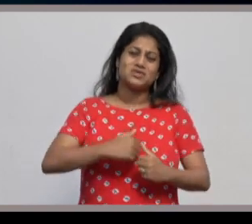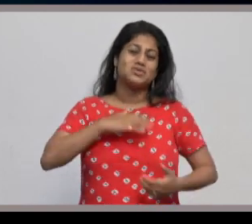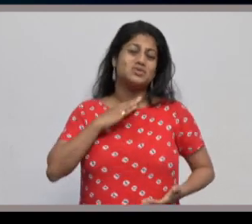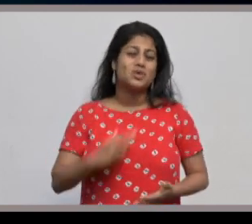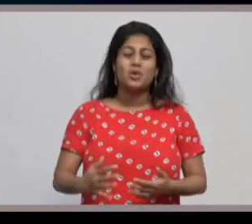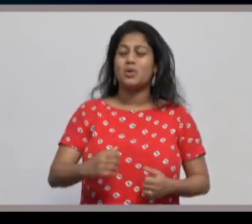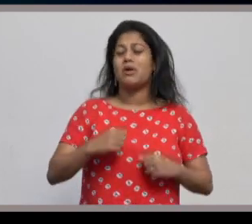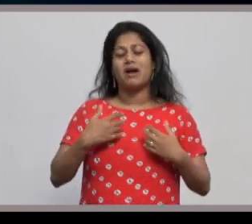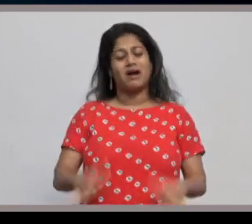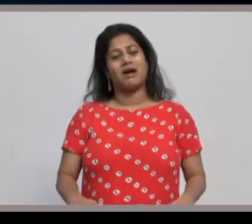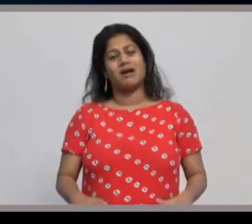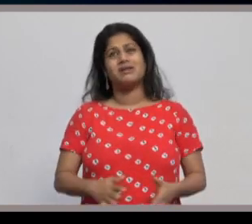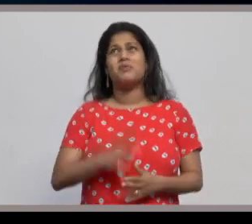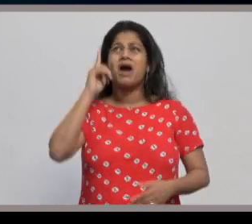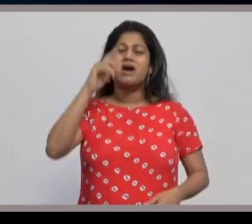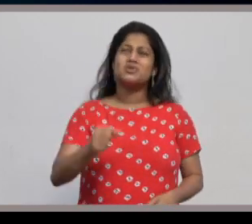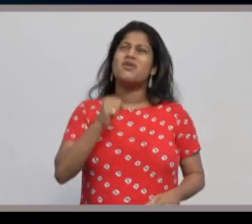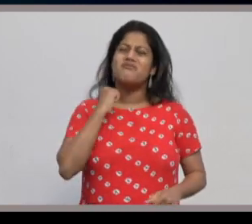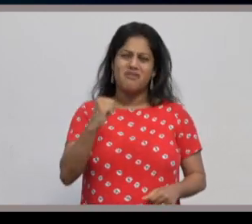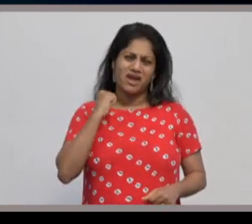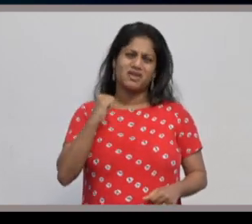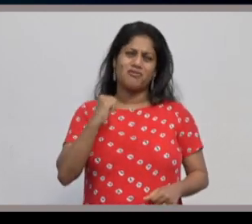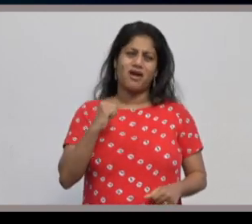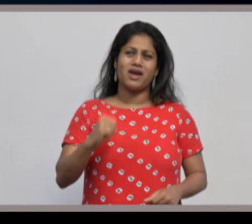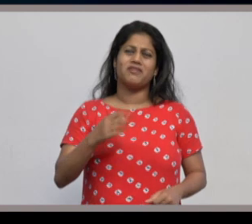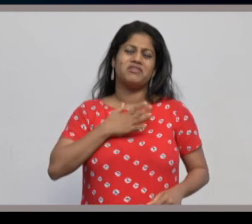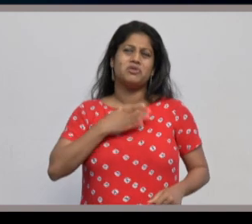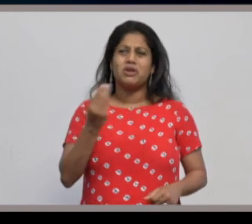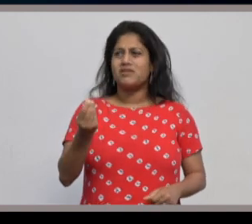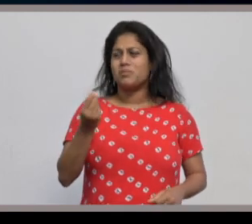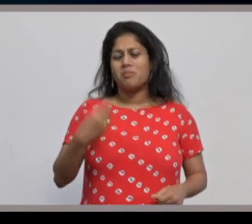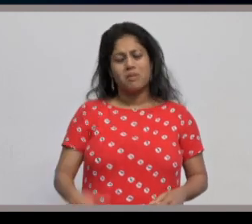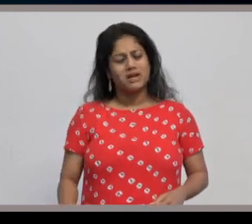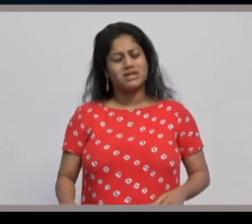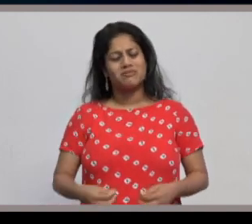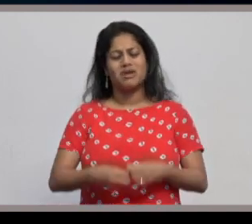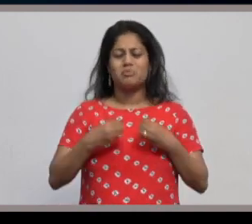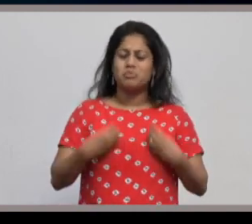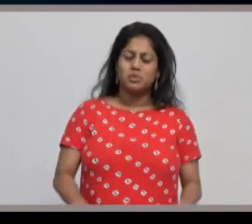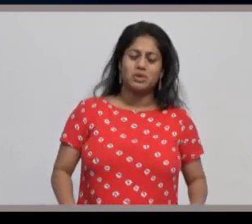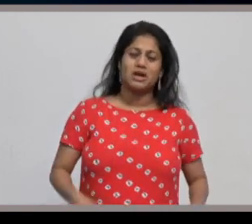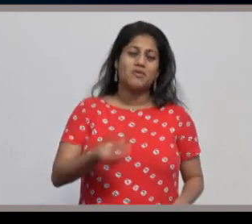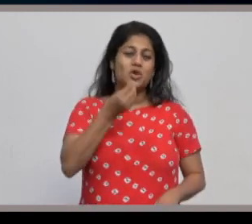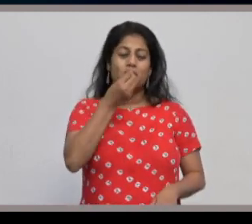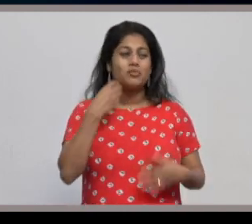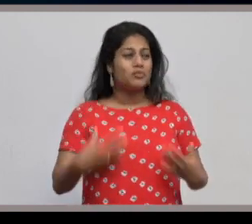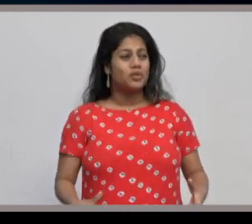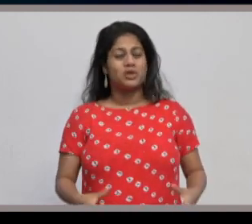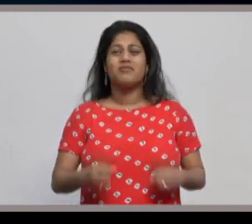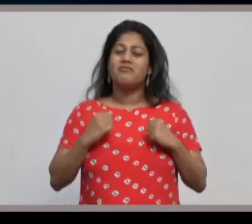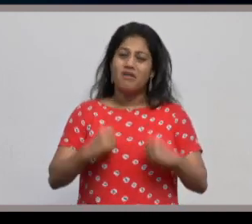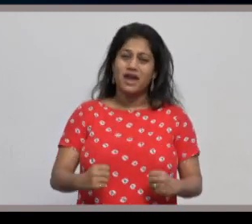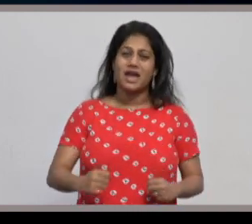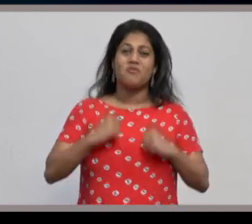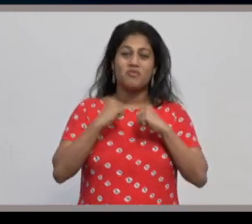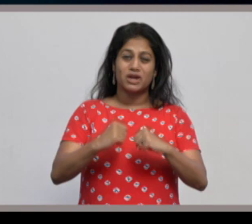to gather the rice, which was spilled over a muddy road, take it home to be cleaned and